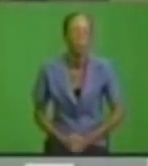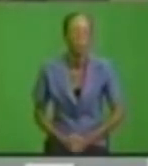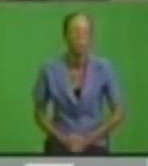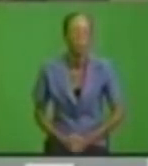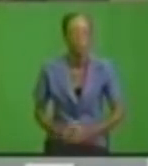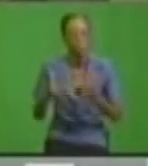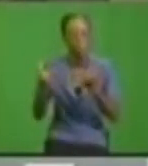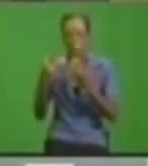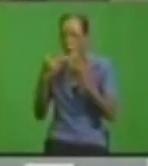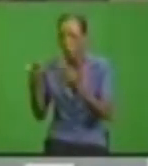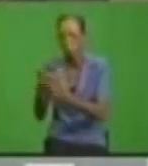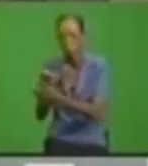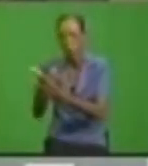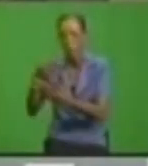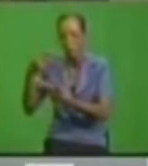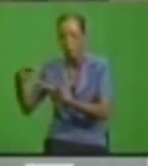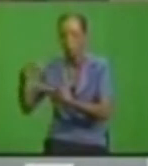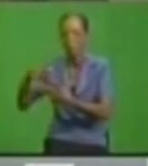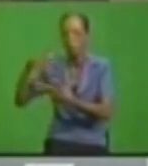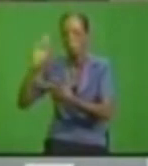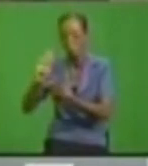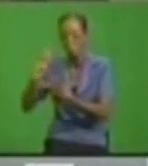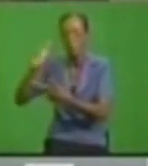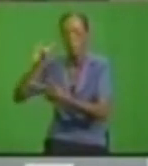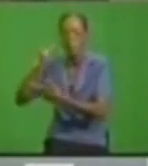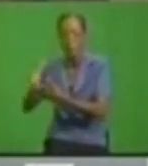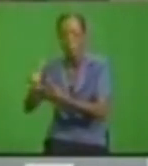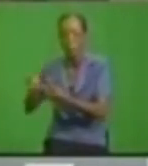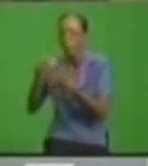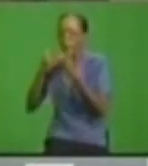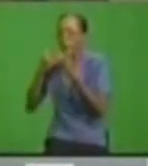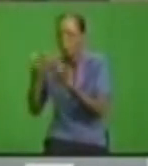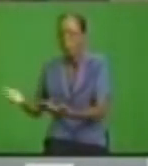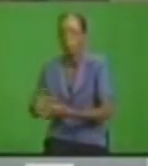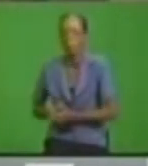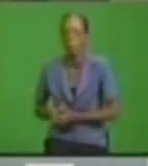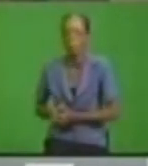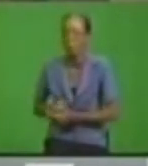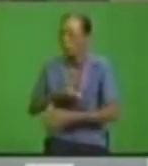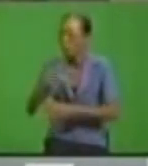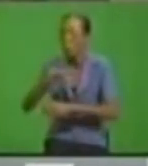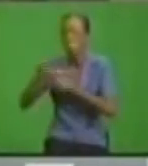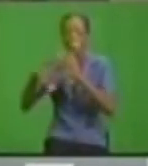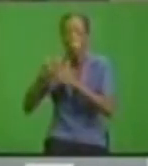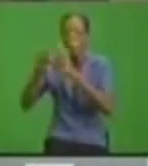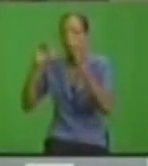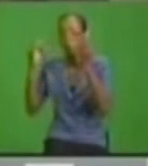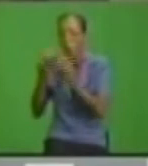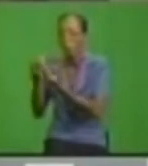And I have to thank you all on behalf of the Republic of Trinidad and Tobago and all the rest of the family